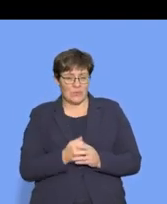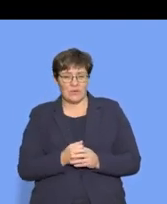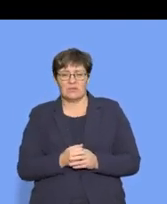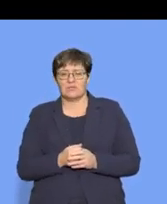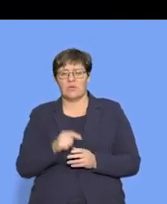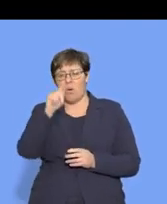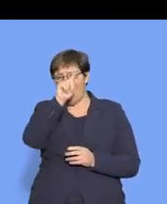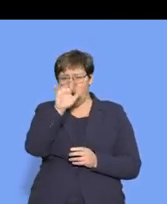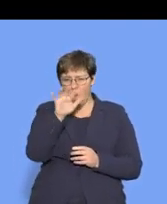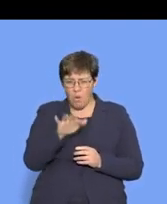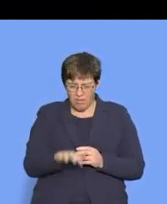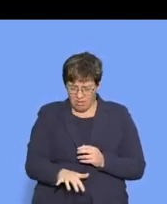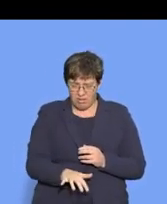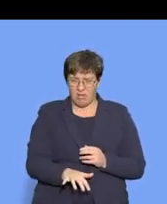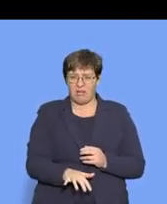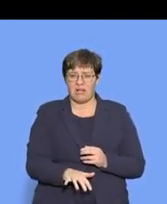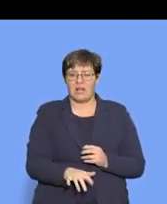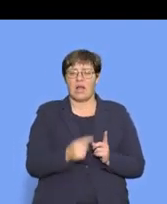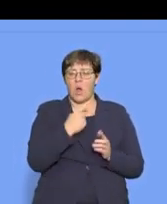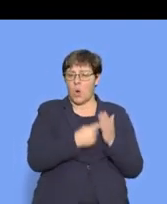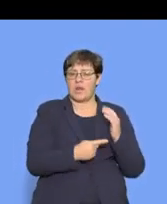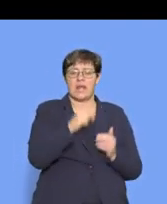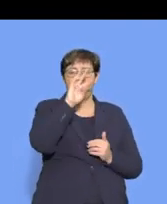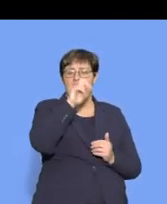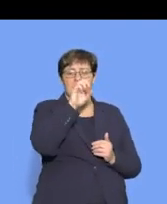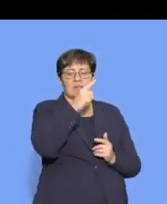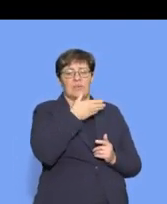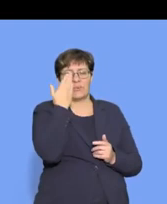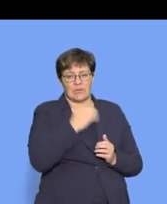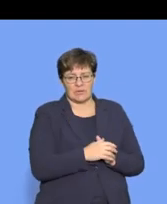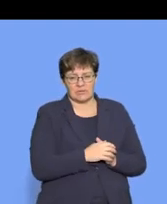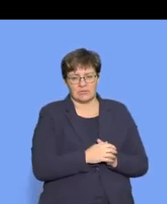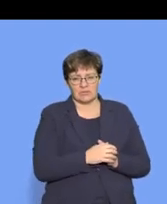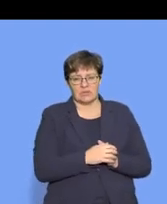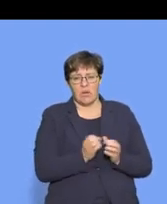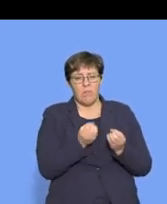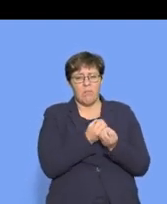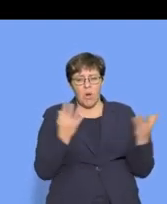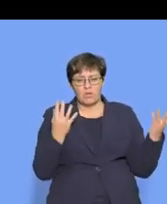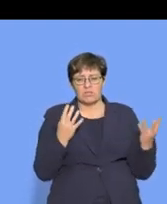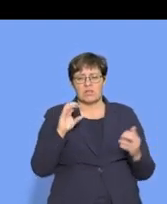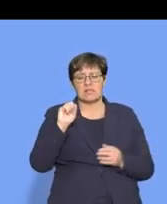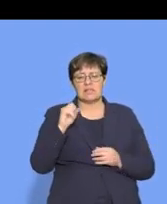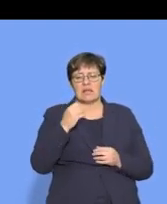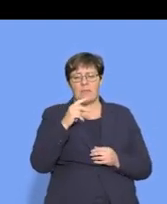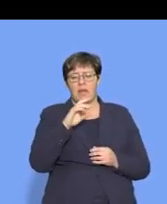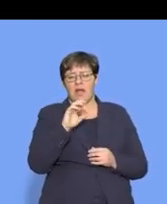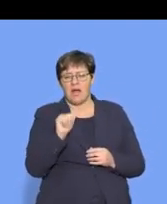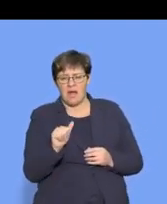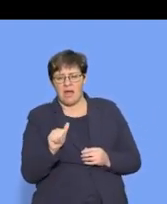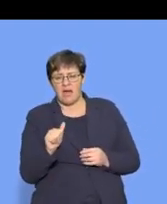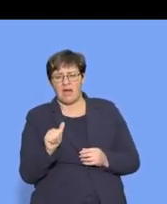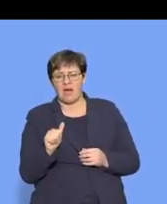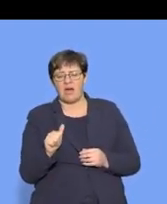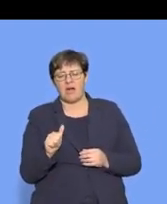Epidermal, parenchyma, collenchyma. Most leaves don't have sclerenchyma because collenchyma does the job for